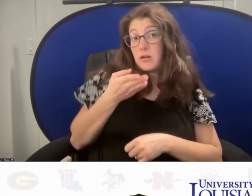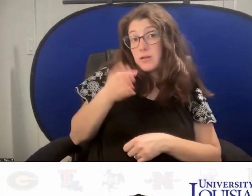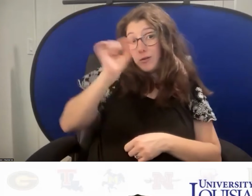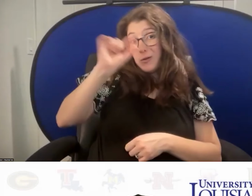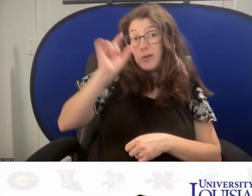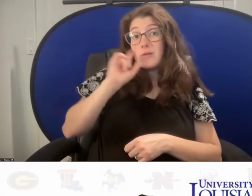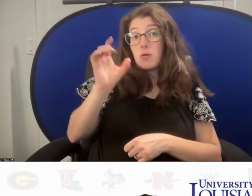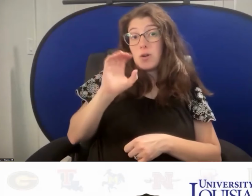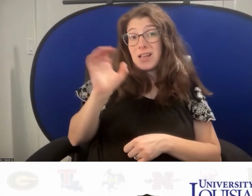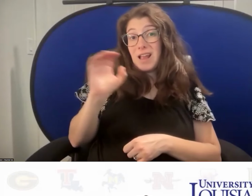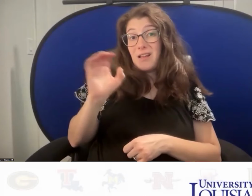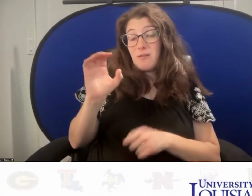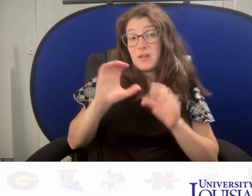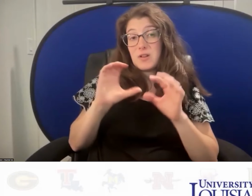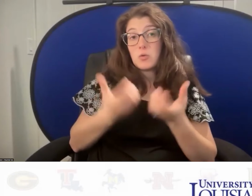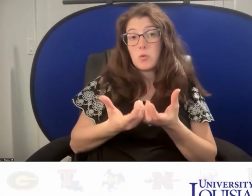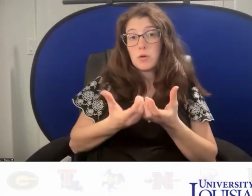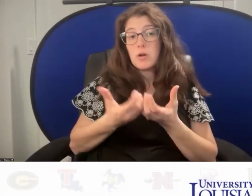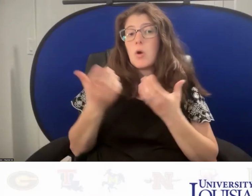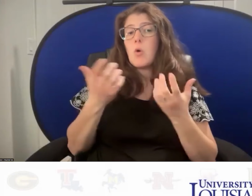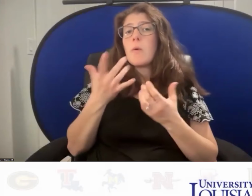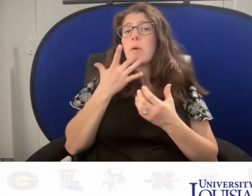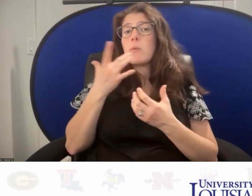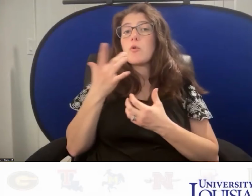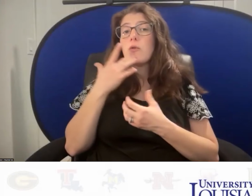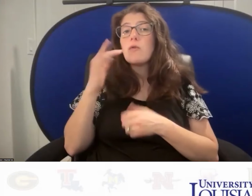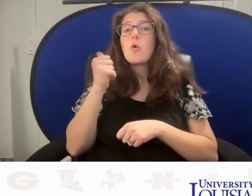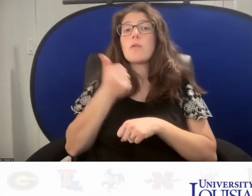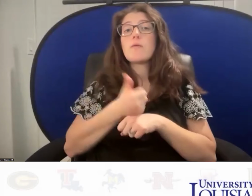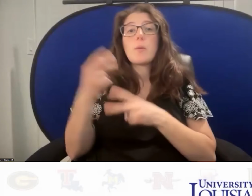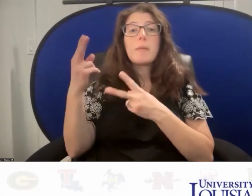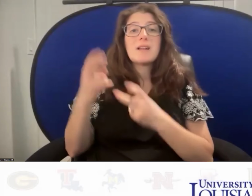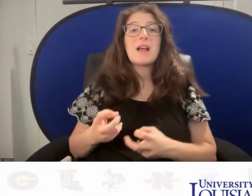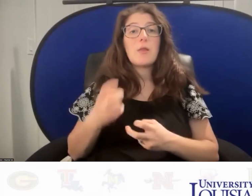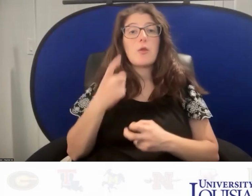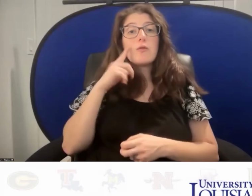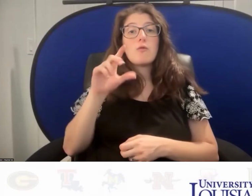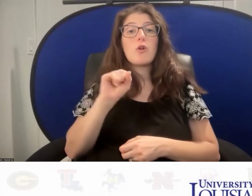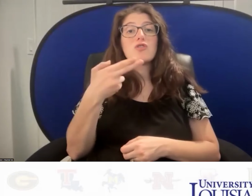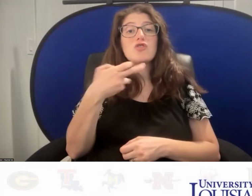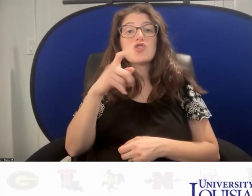preferred format to download for sheets and docs?